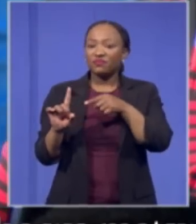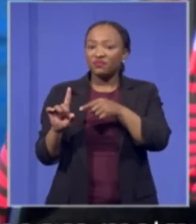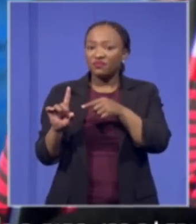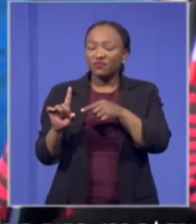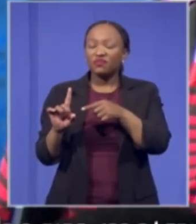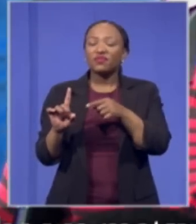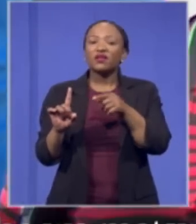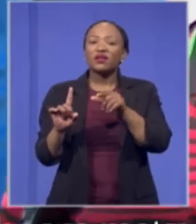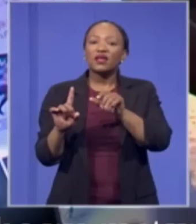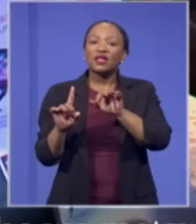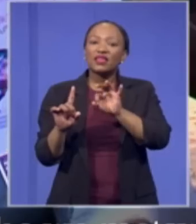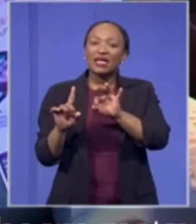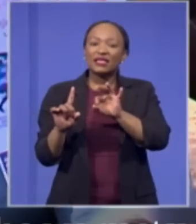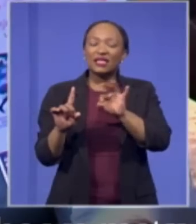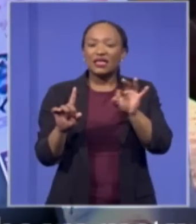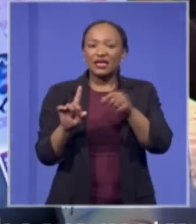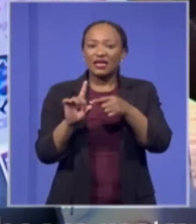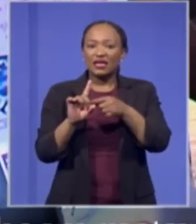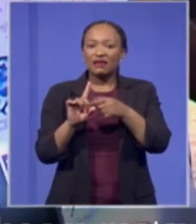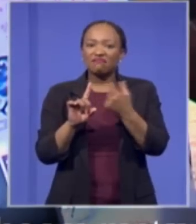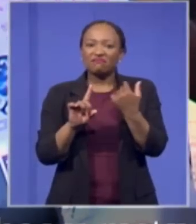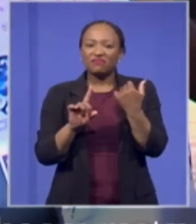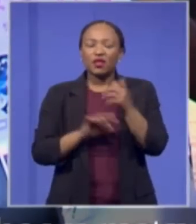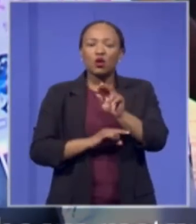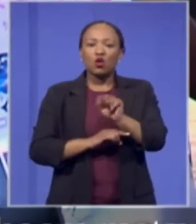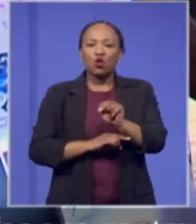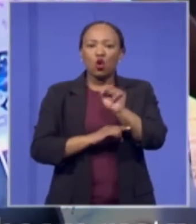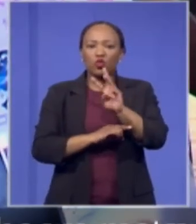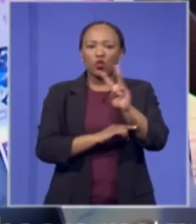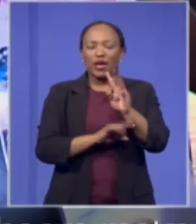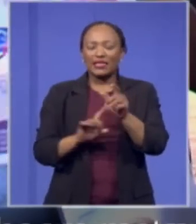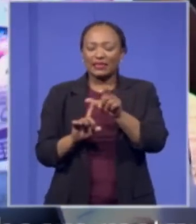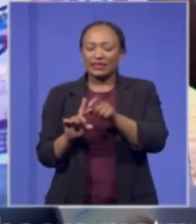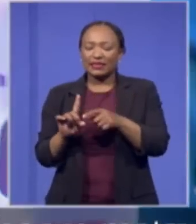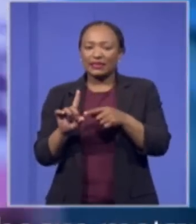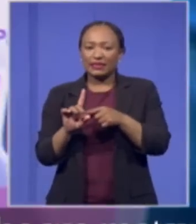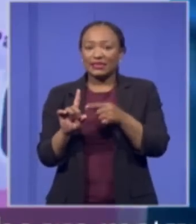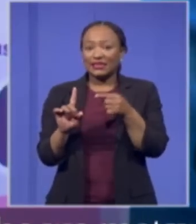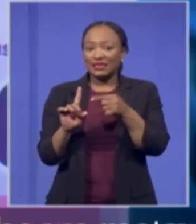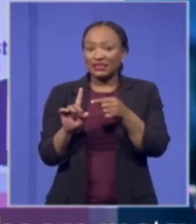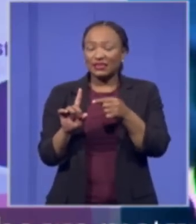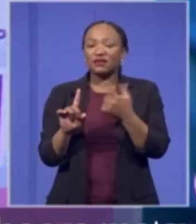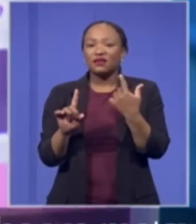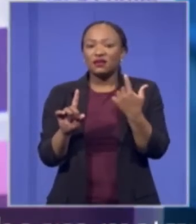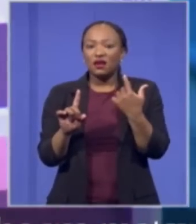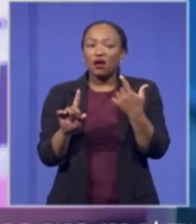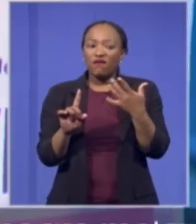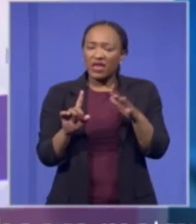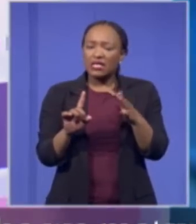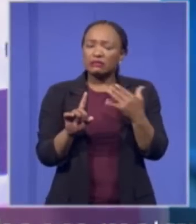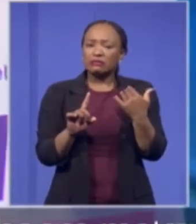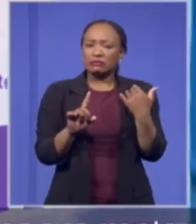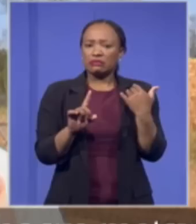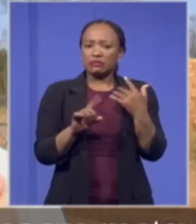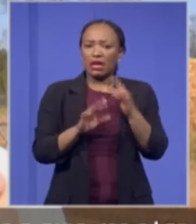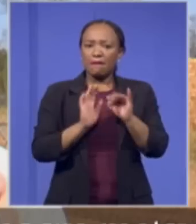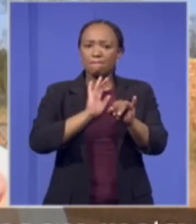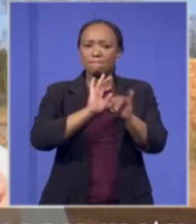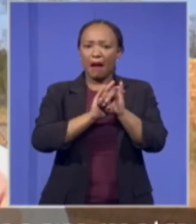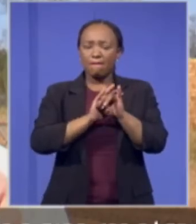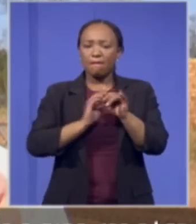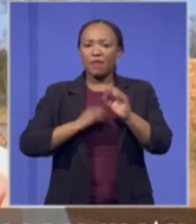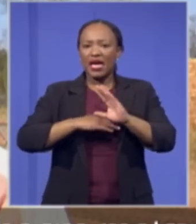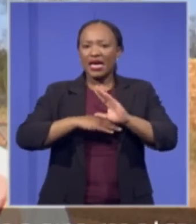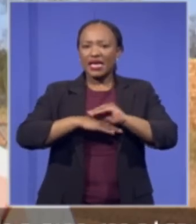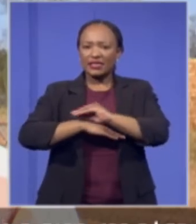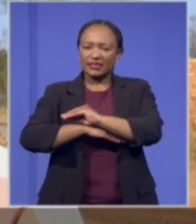33 ho tswa motsaneng wa Lebotlwane North West ke e mong wa batho ba pholohileng bohlokong bona. I went